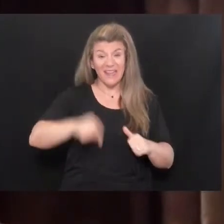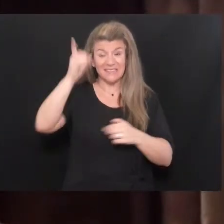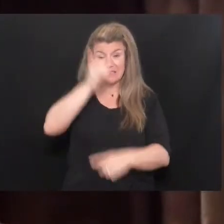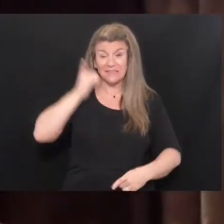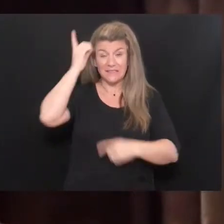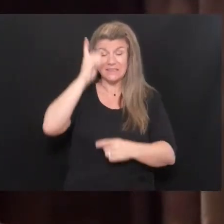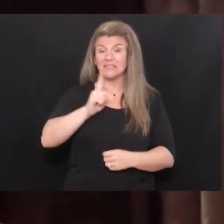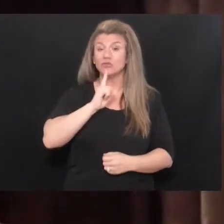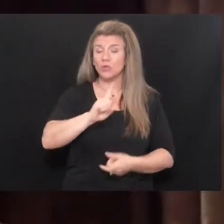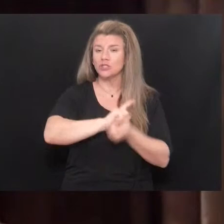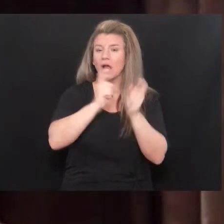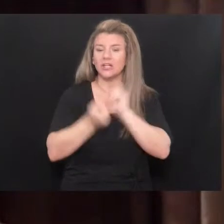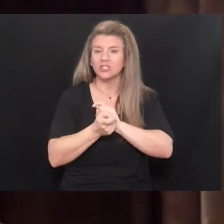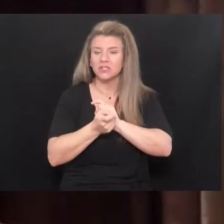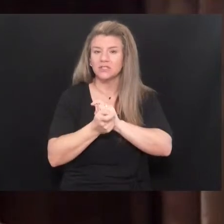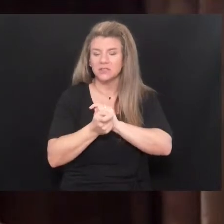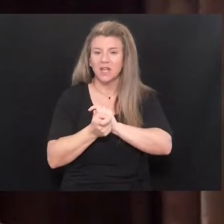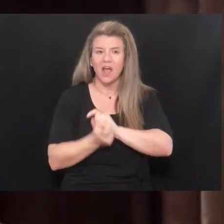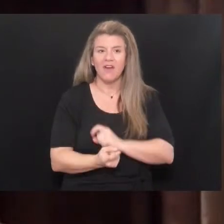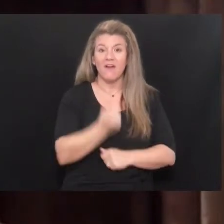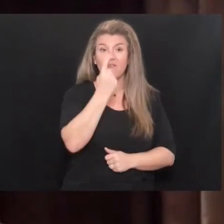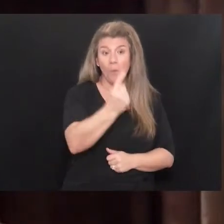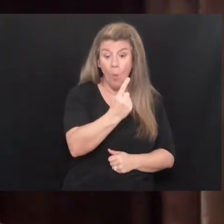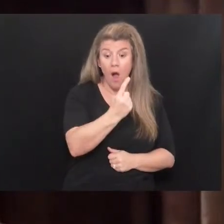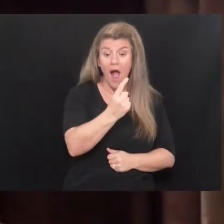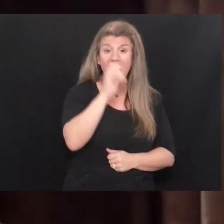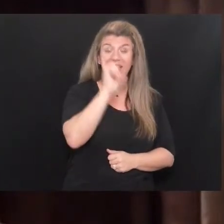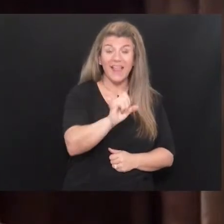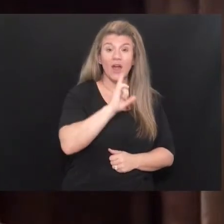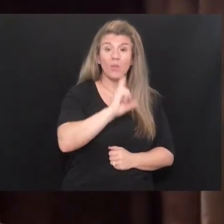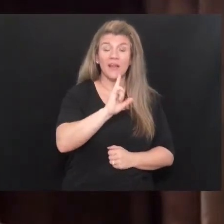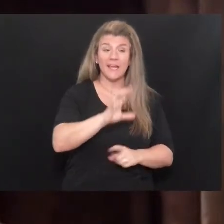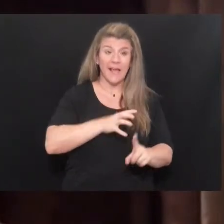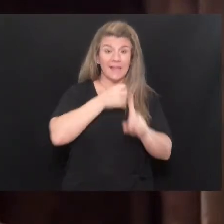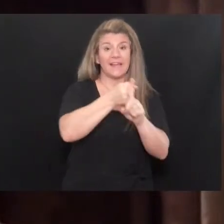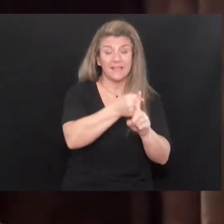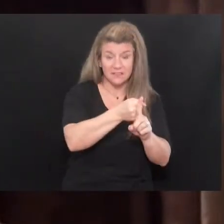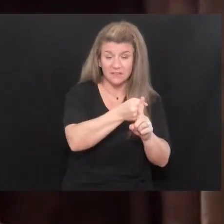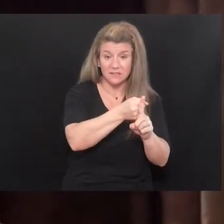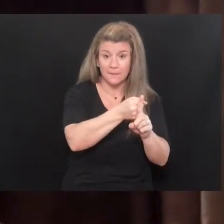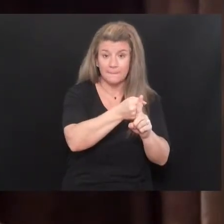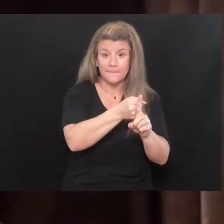has really changed from one that very much attacks and